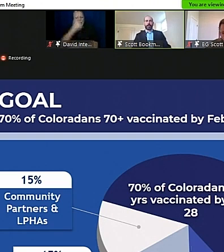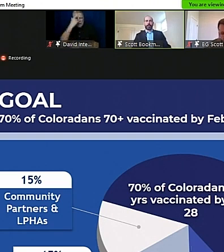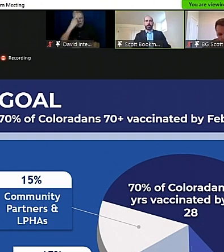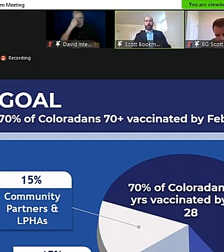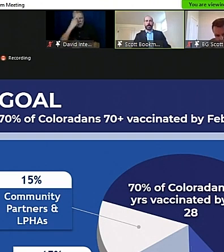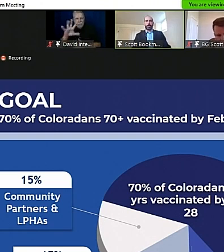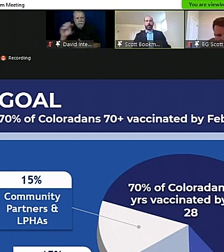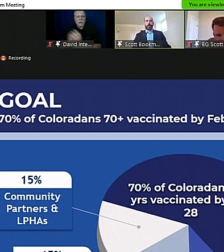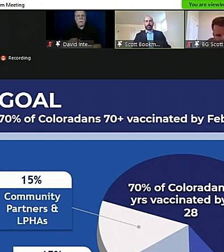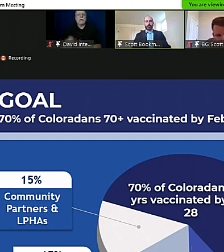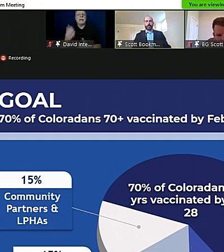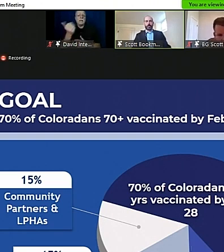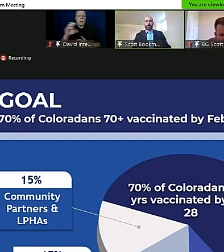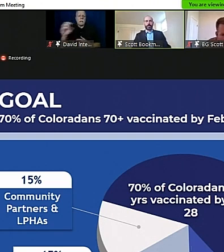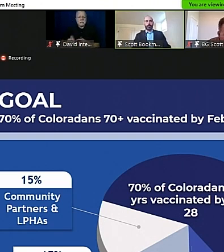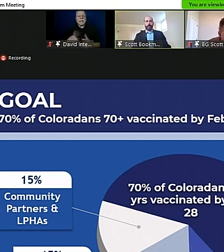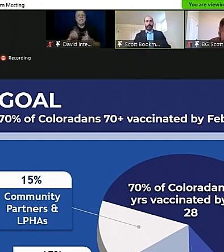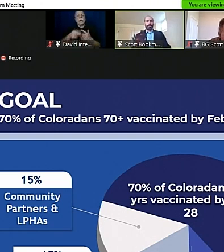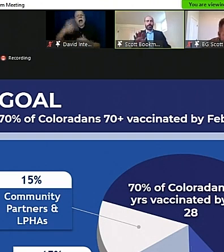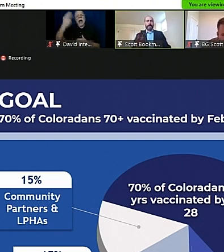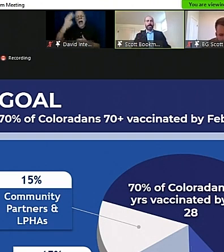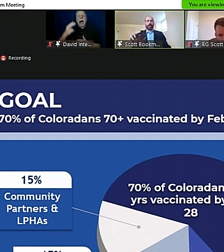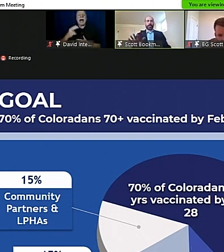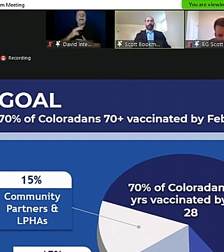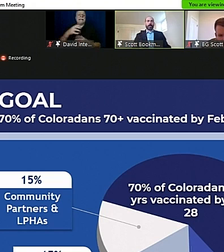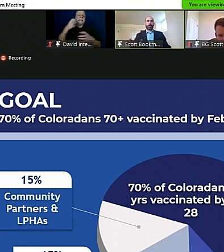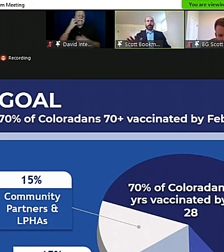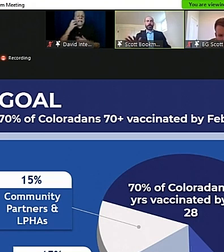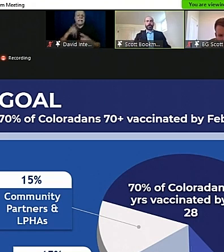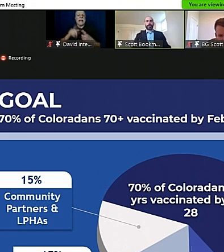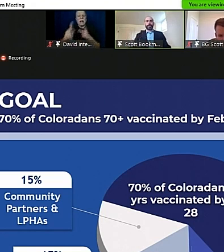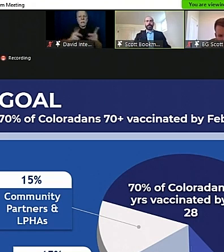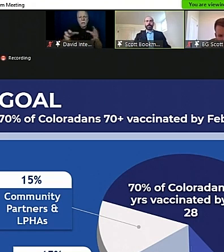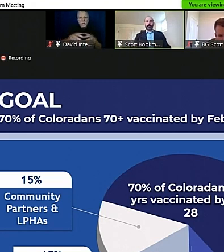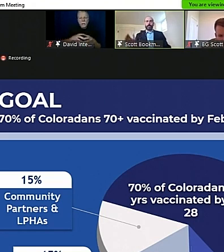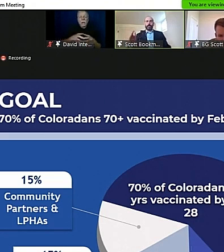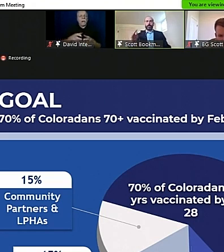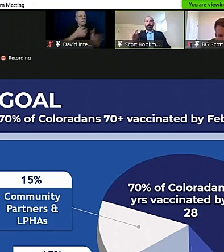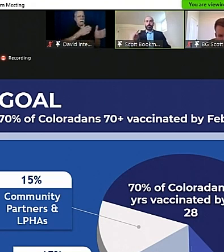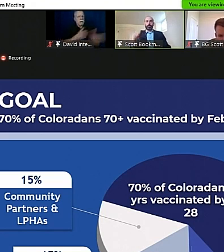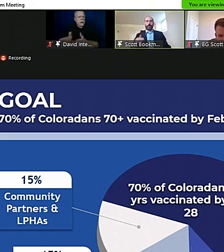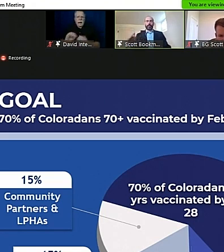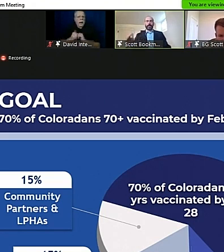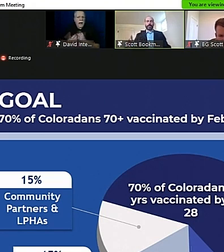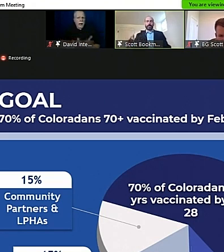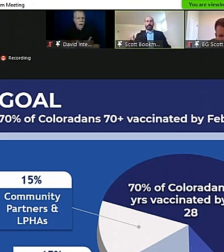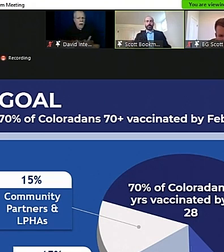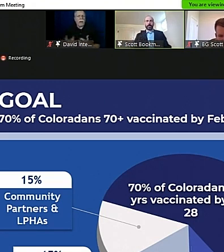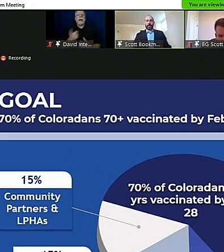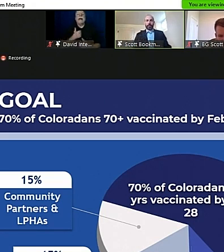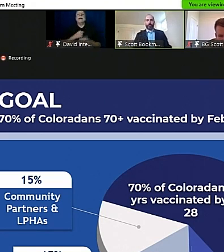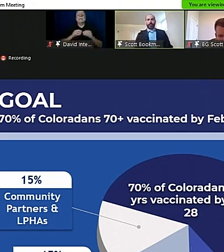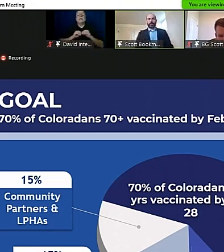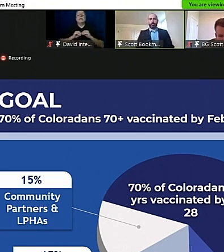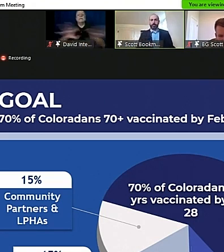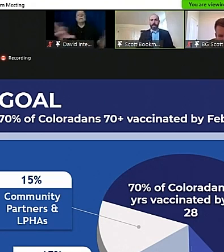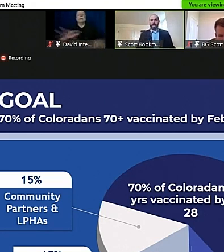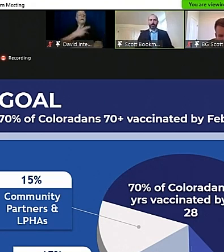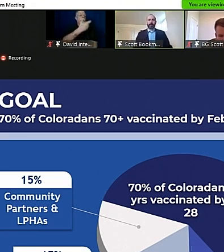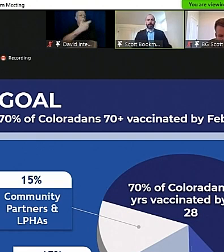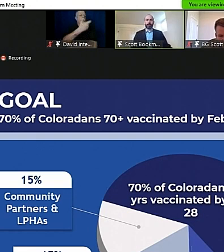income and minority communities. Our strategy and our framework to do this is deploying vaccine to a number of